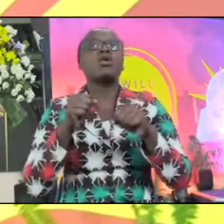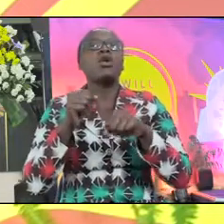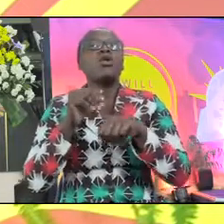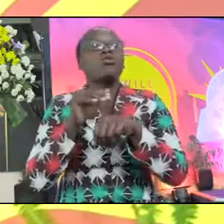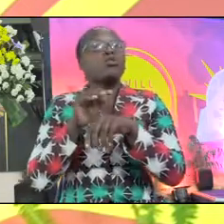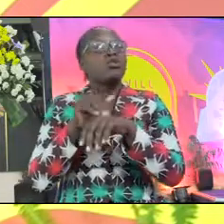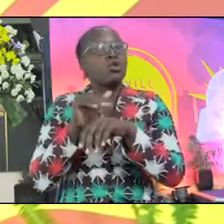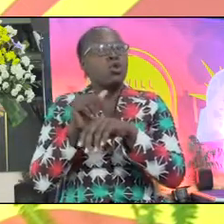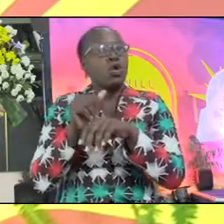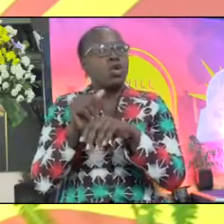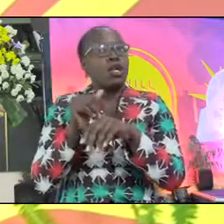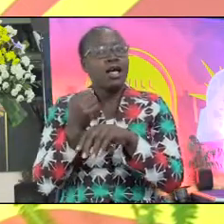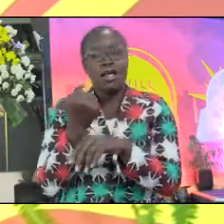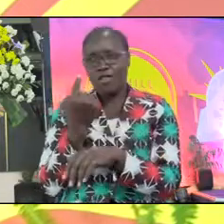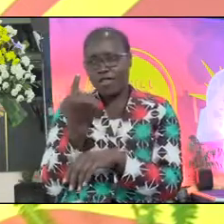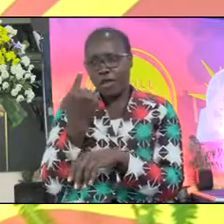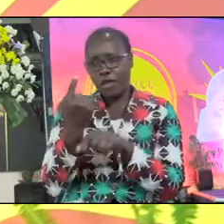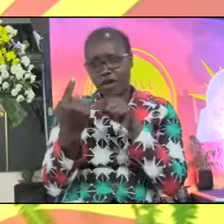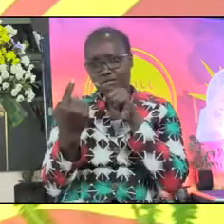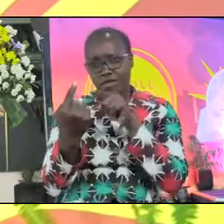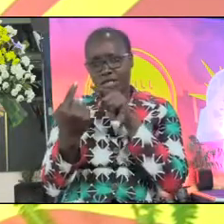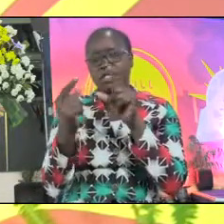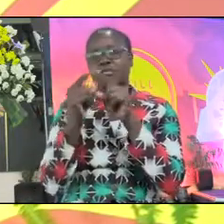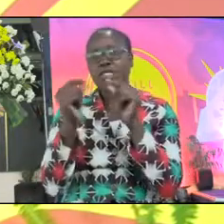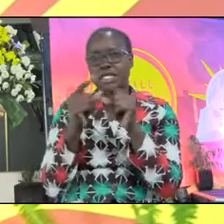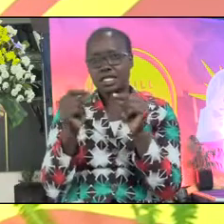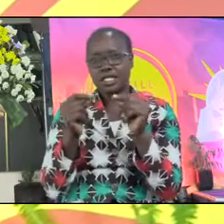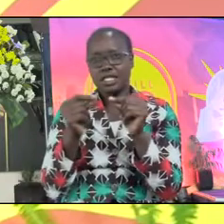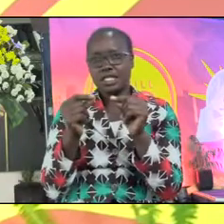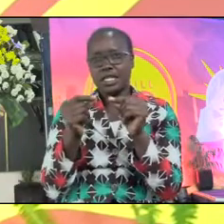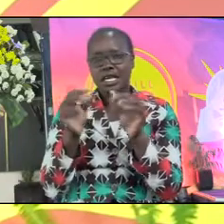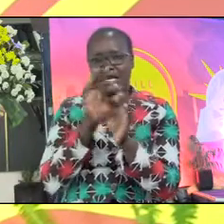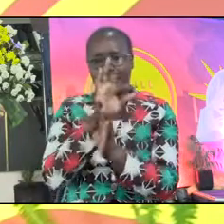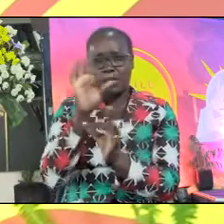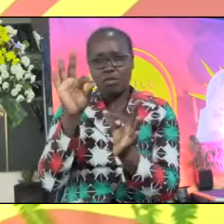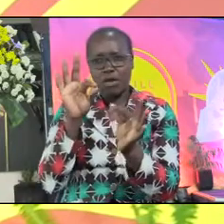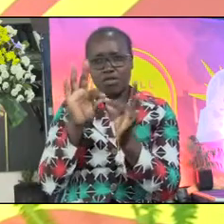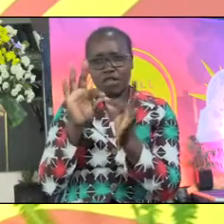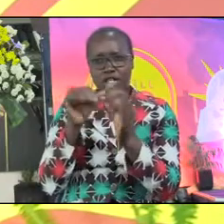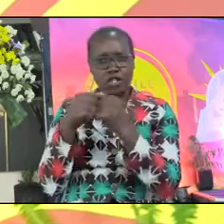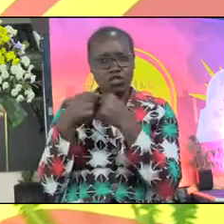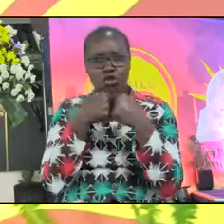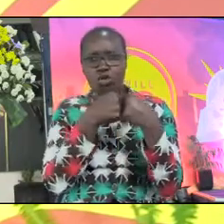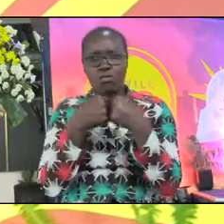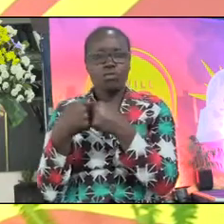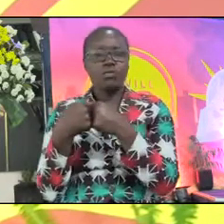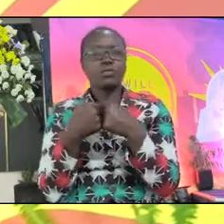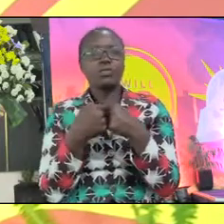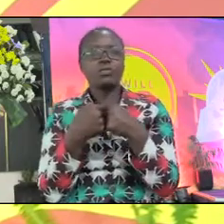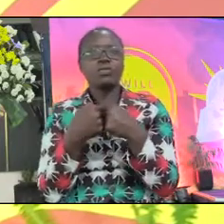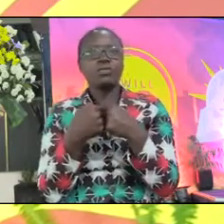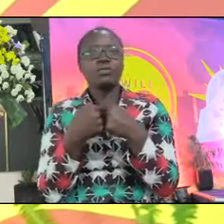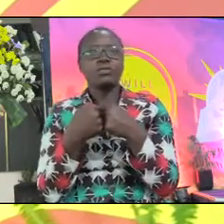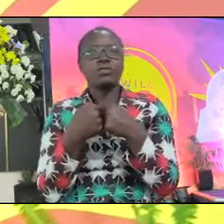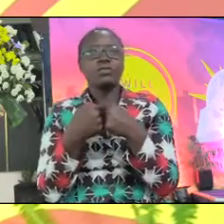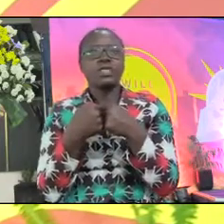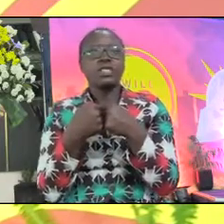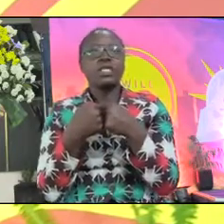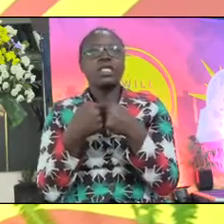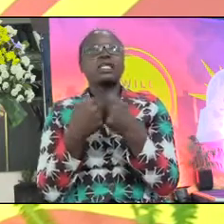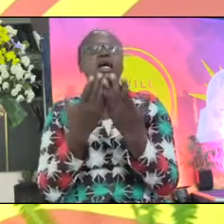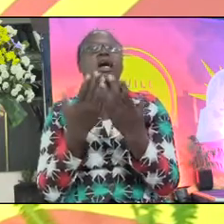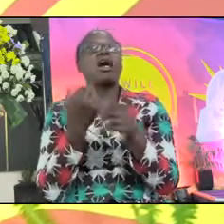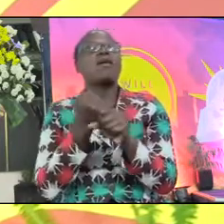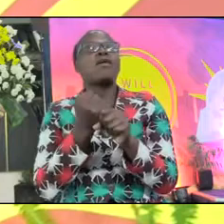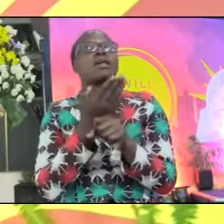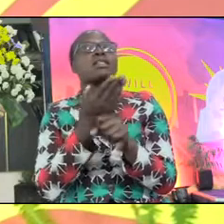call the one in this message the perfect storm. The words of this